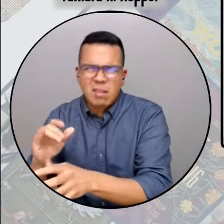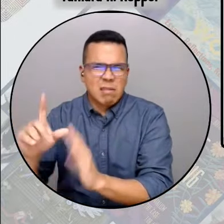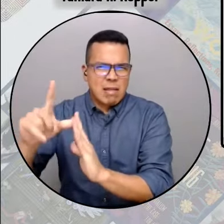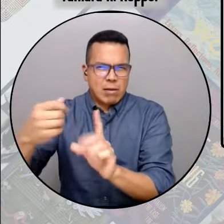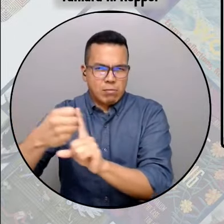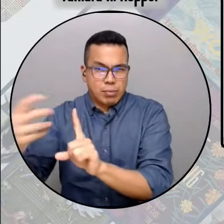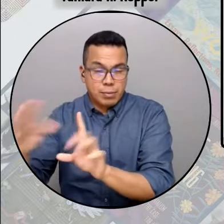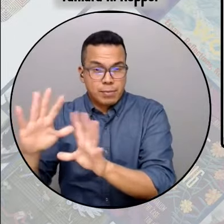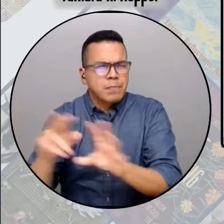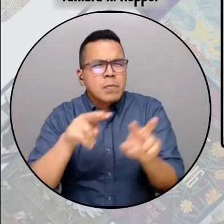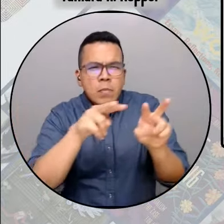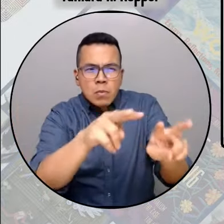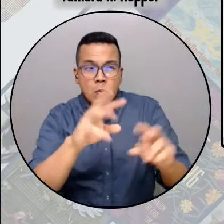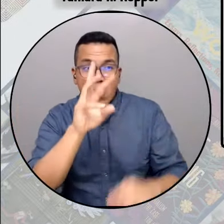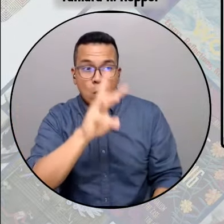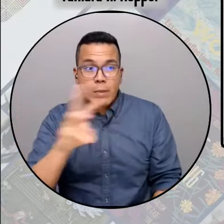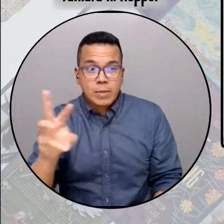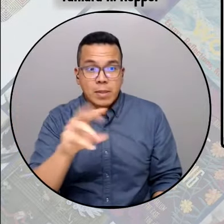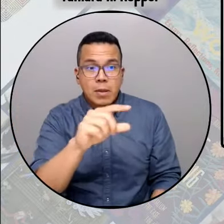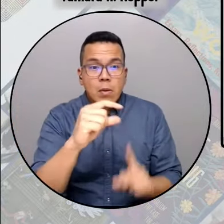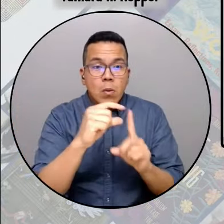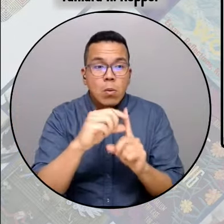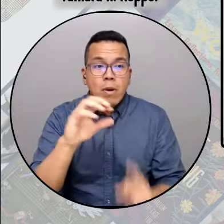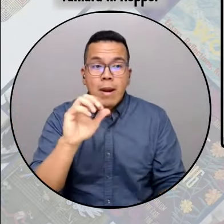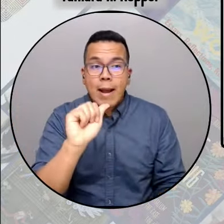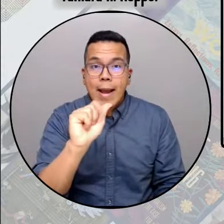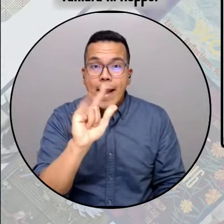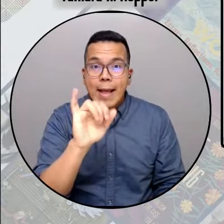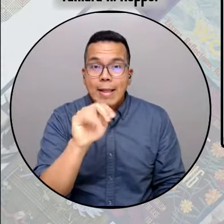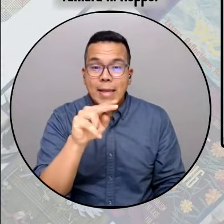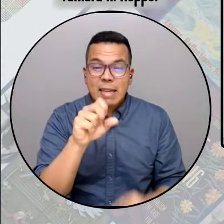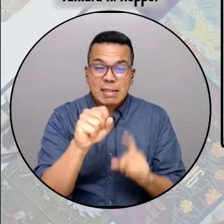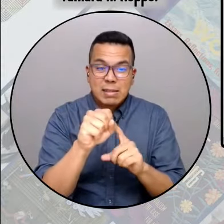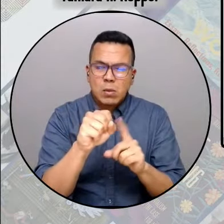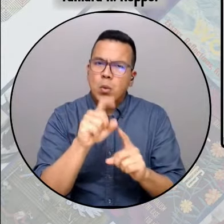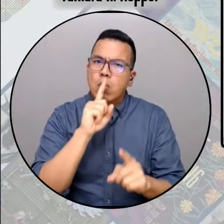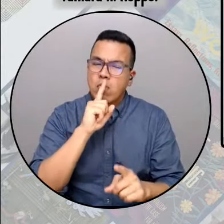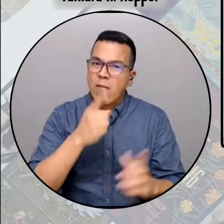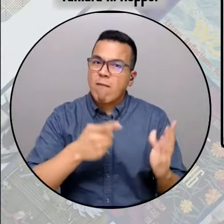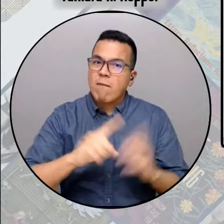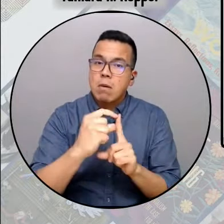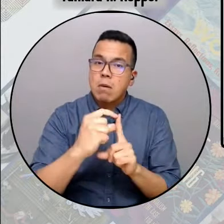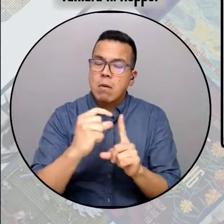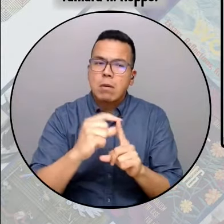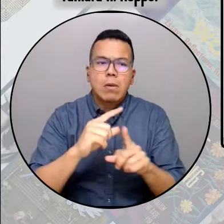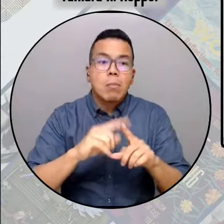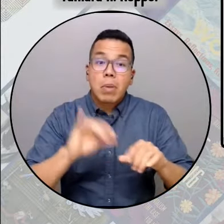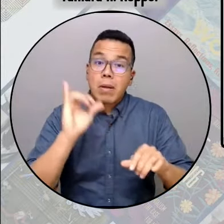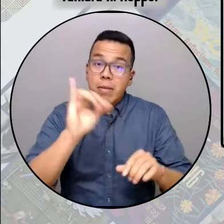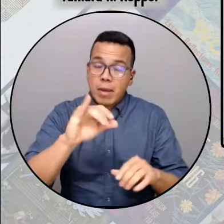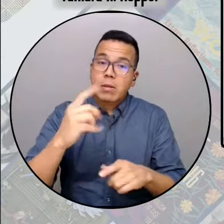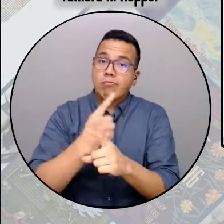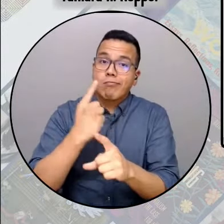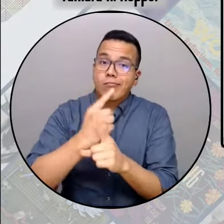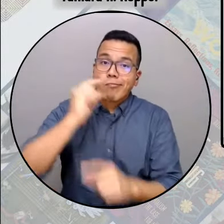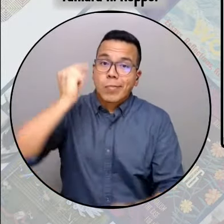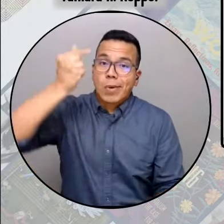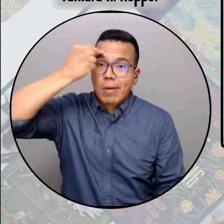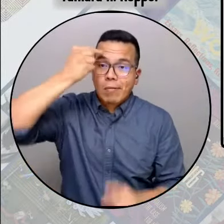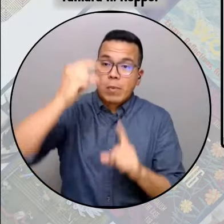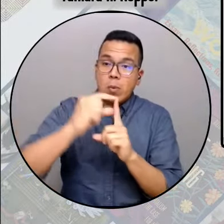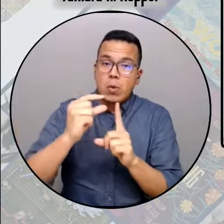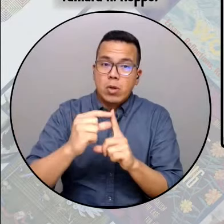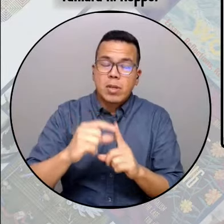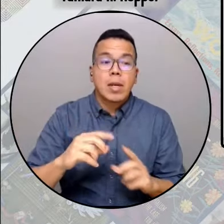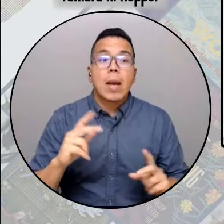is actually the bureaucratic term. And so this is something that sometimes when you hear people talk about so-called illegal aliens, right, you never really hear